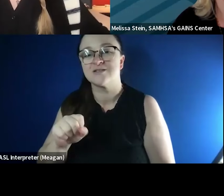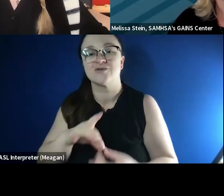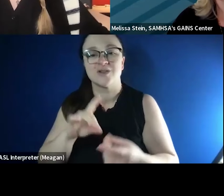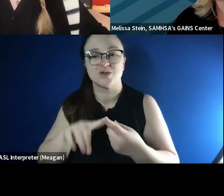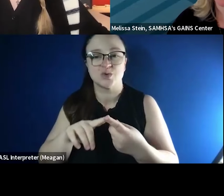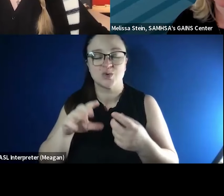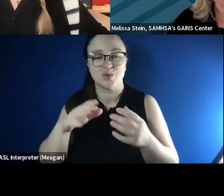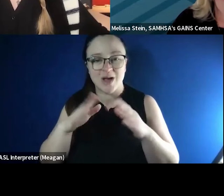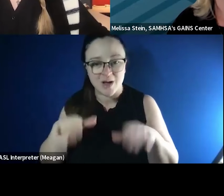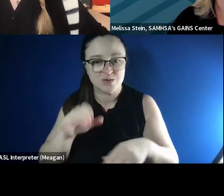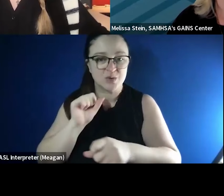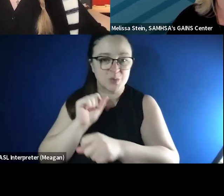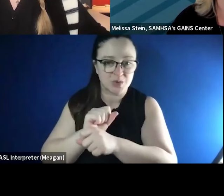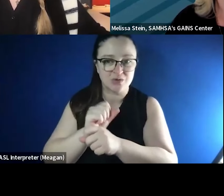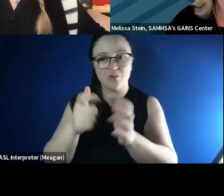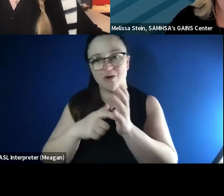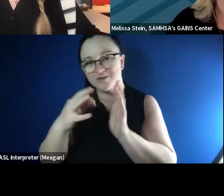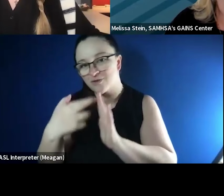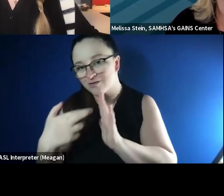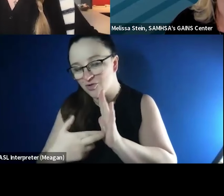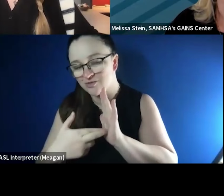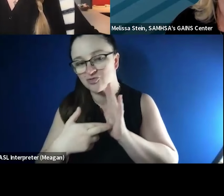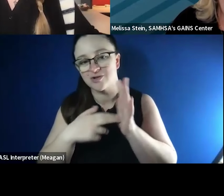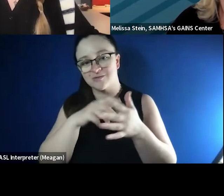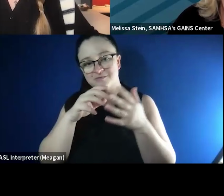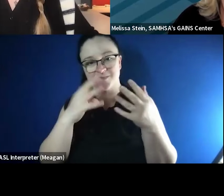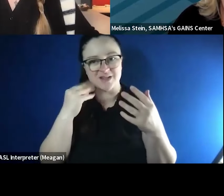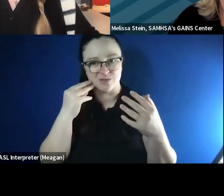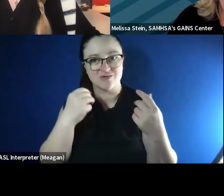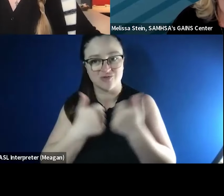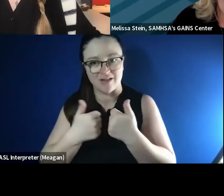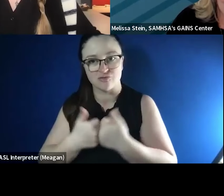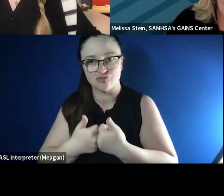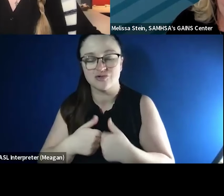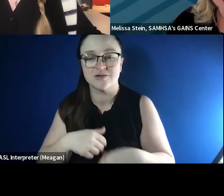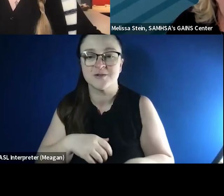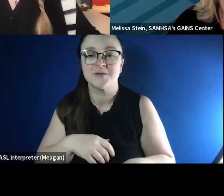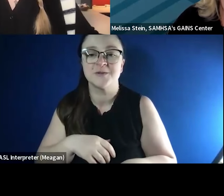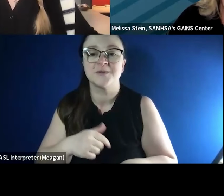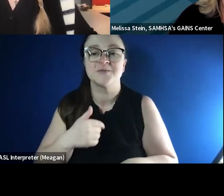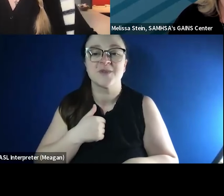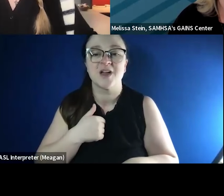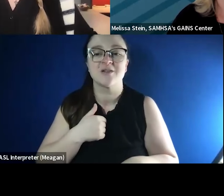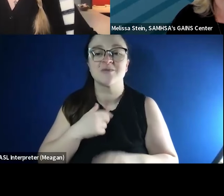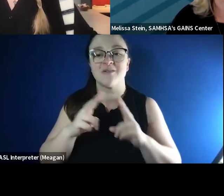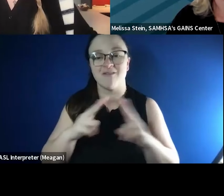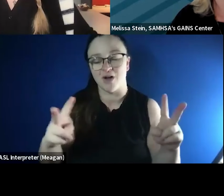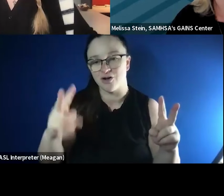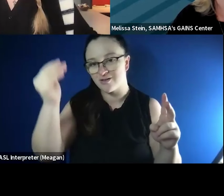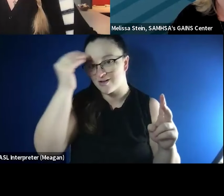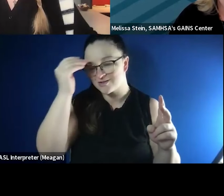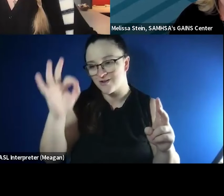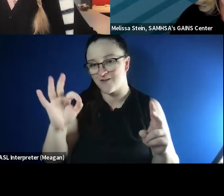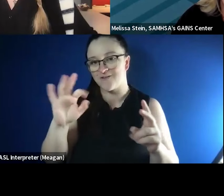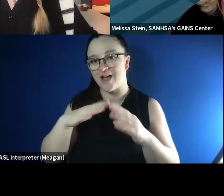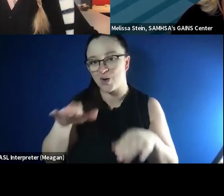et cetera, requirements of registration. And so this individual said, I've been increasingly conscious of housing issues